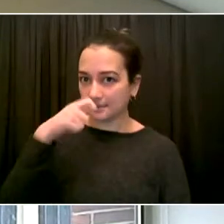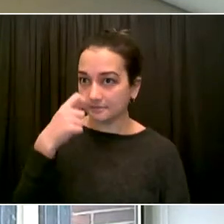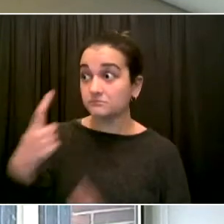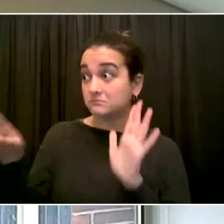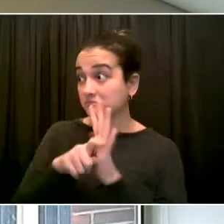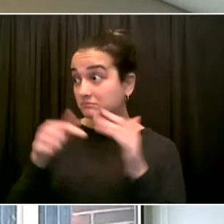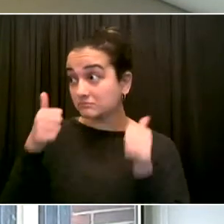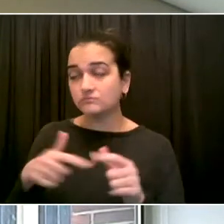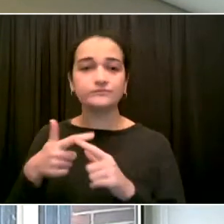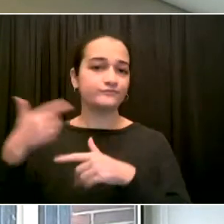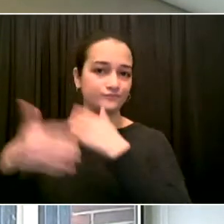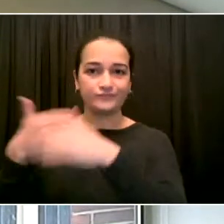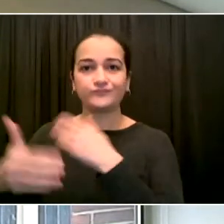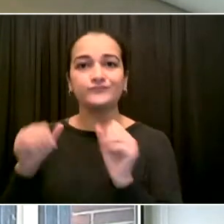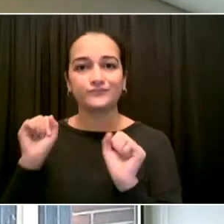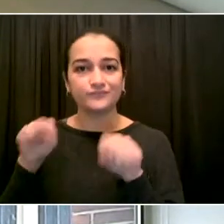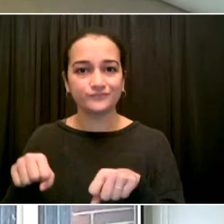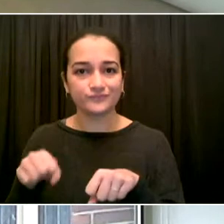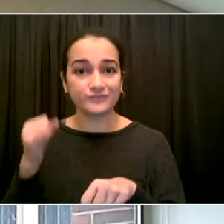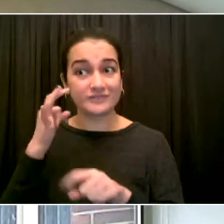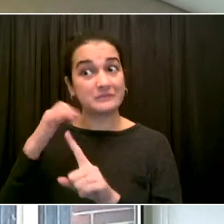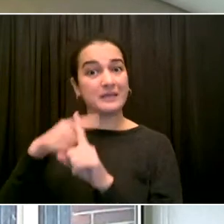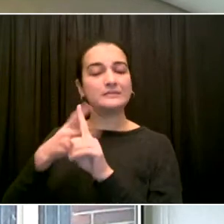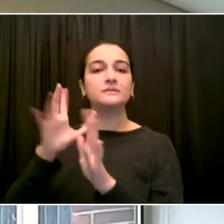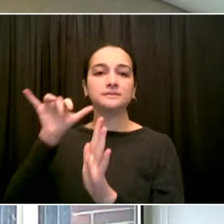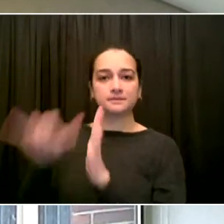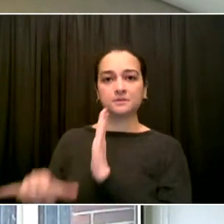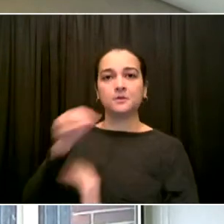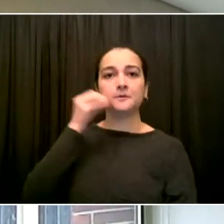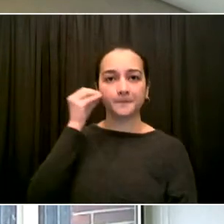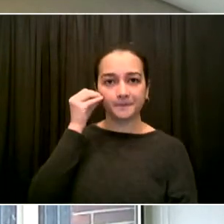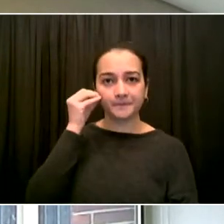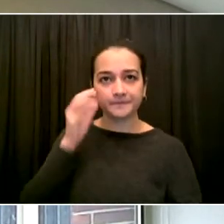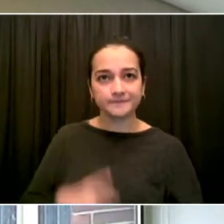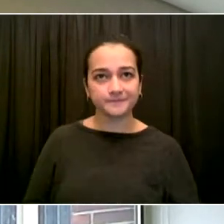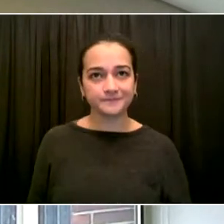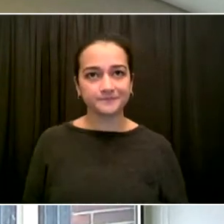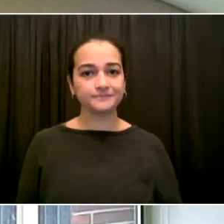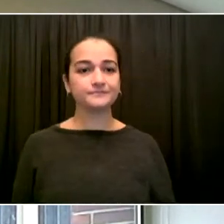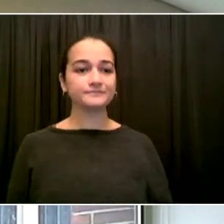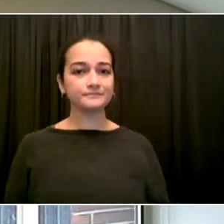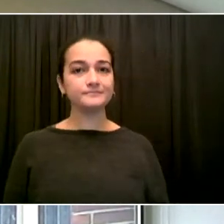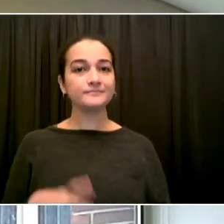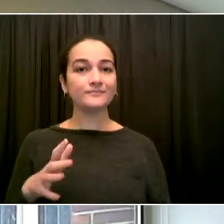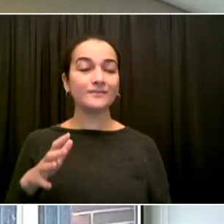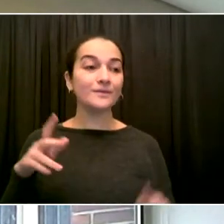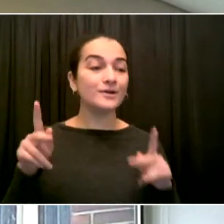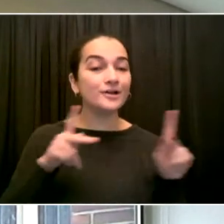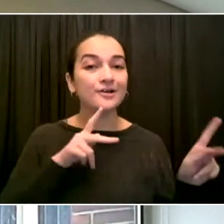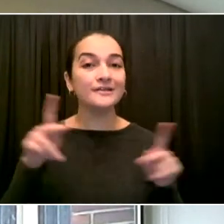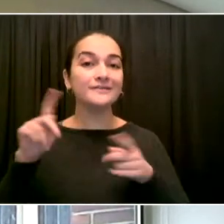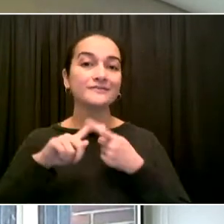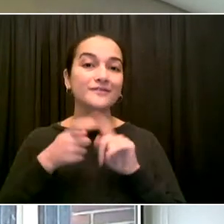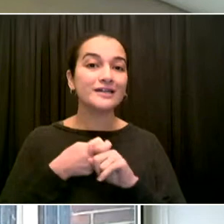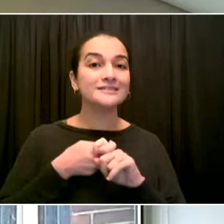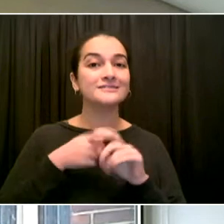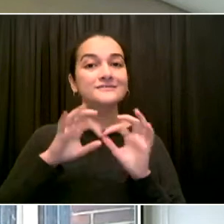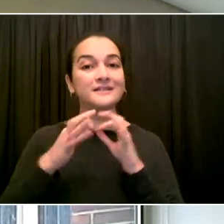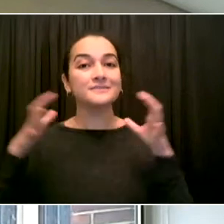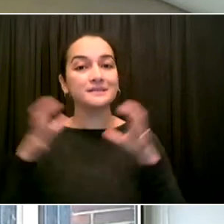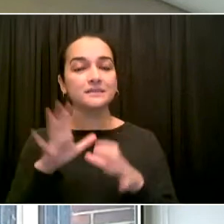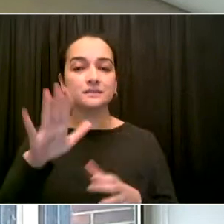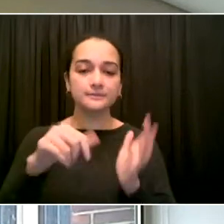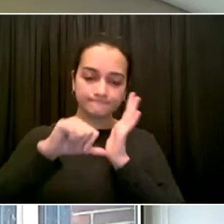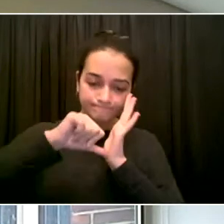sick. So to help you to do all of this, Test and Trace Corps has been there with you by your side at every step of the fight against